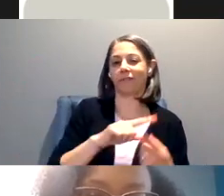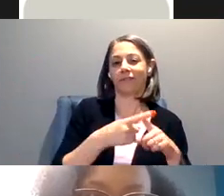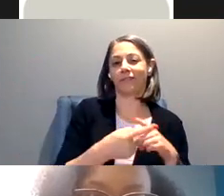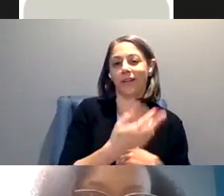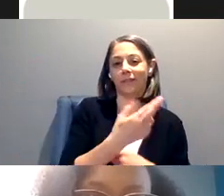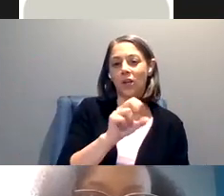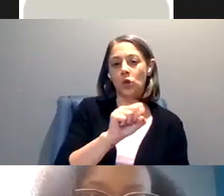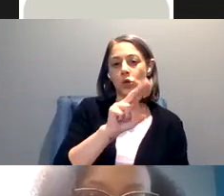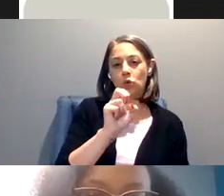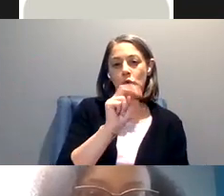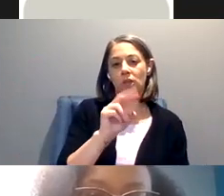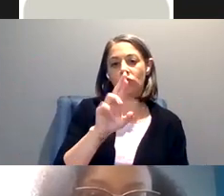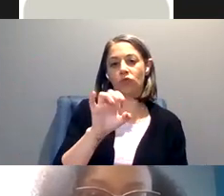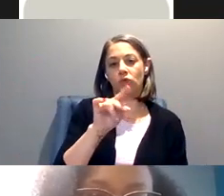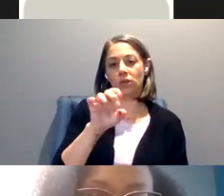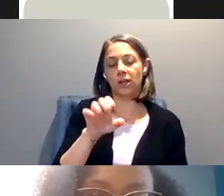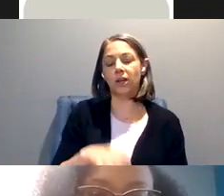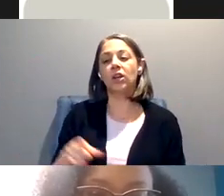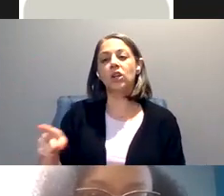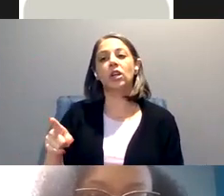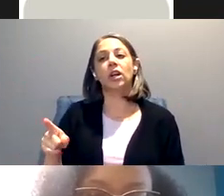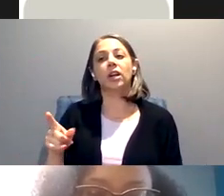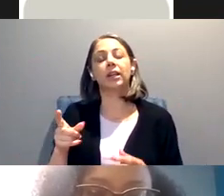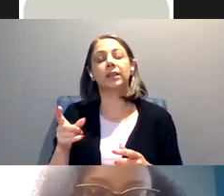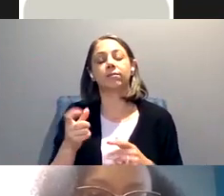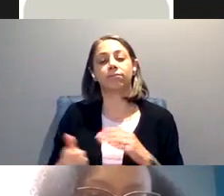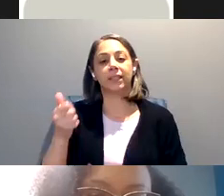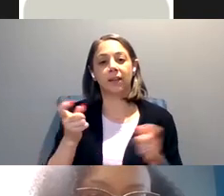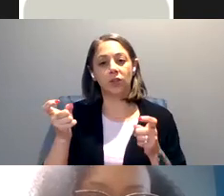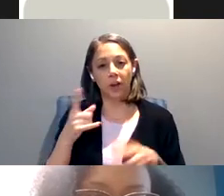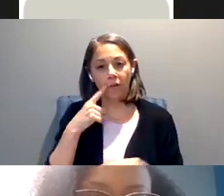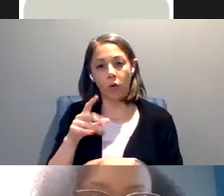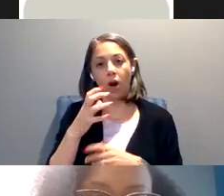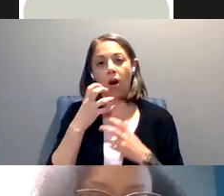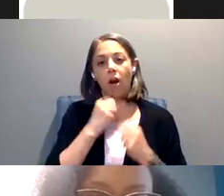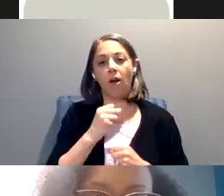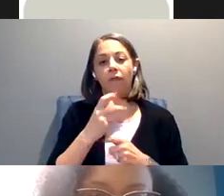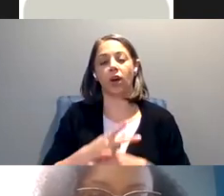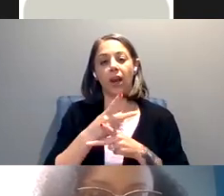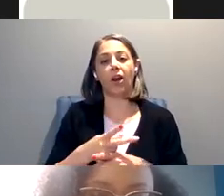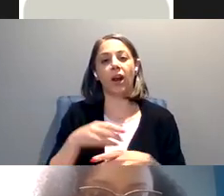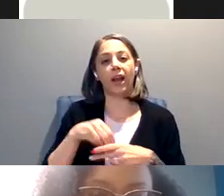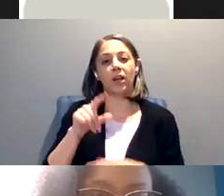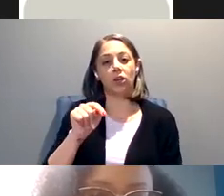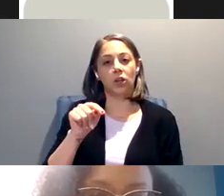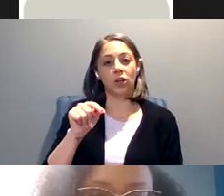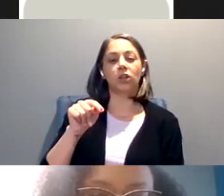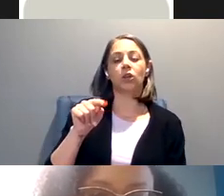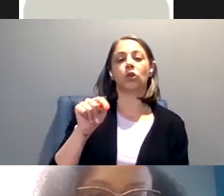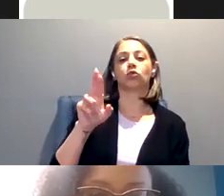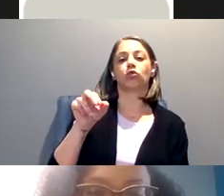who's the Executive Director for Cardinal Homecare Cooperative based in Two Harbors, Minnesota. All right, let's go